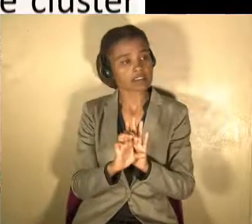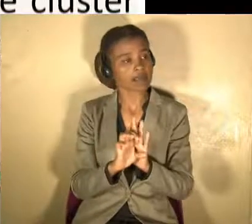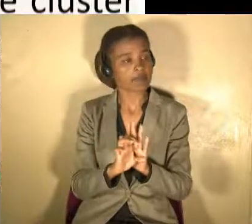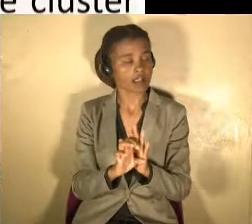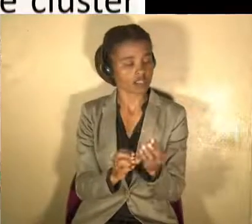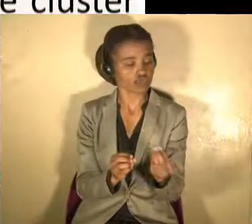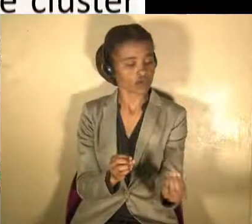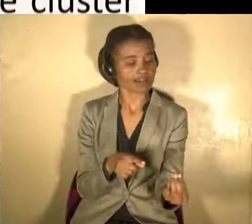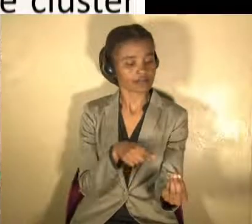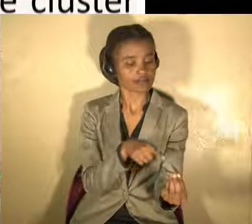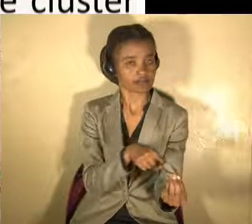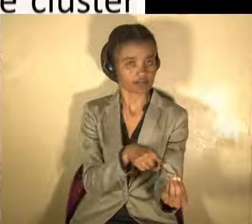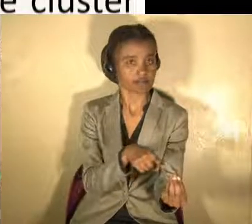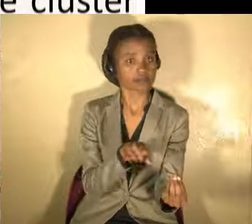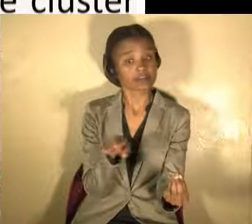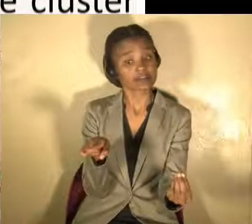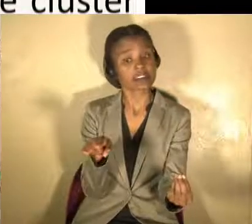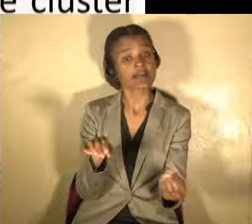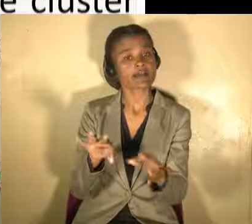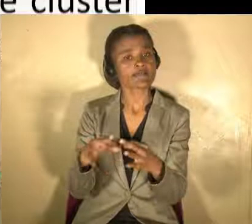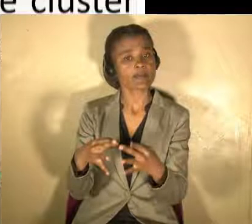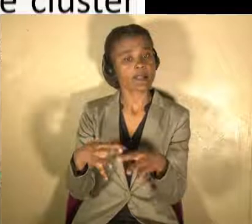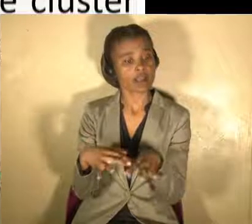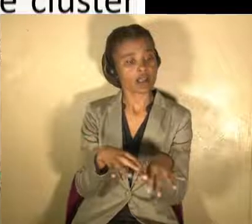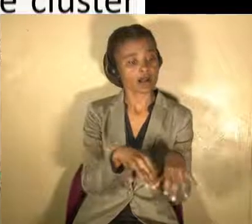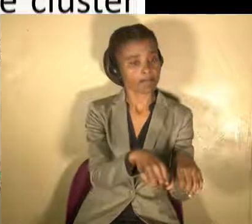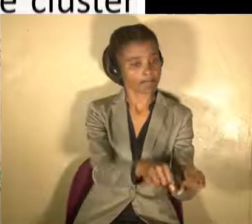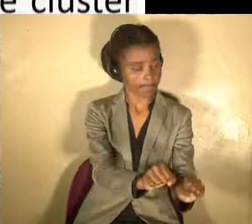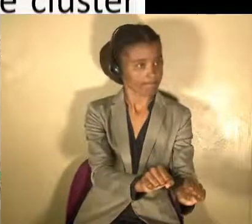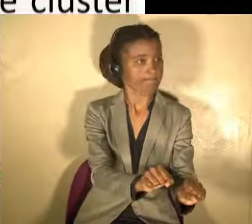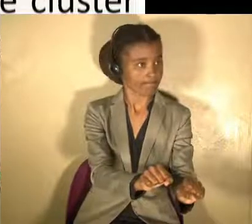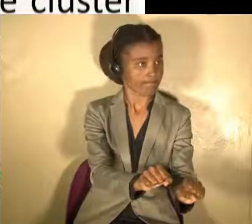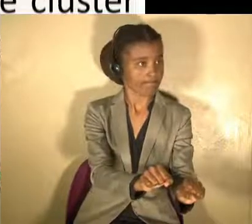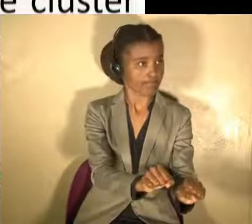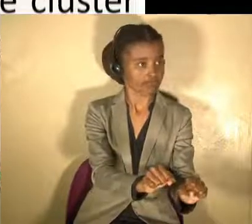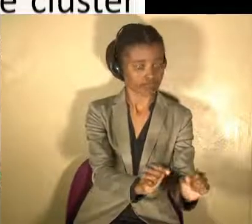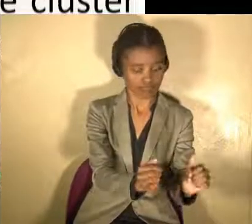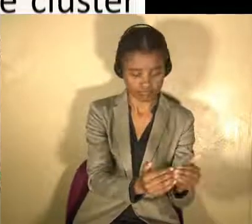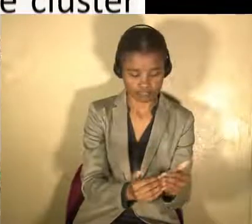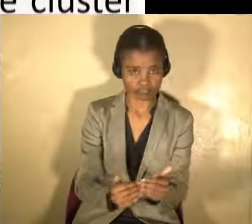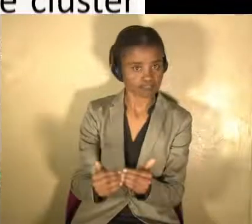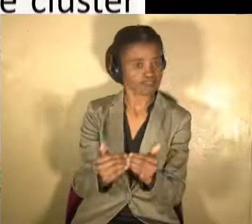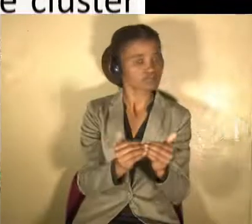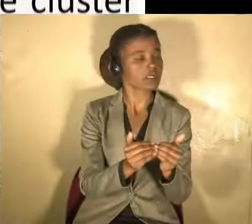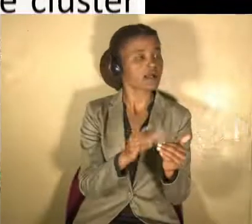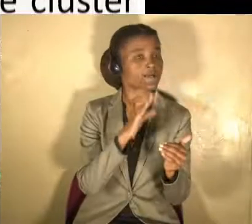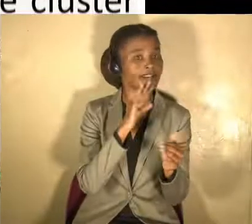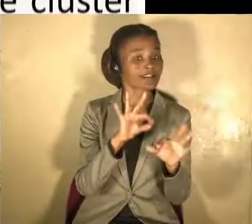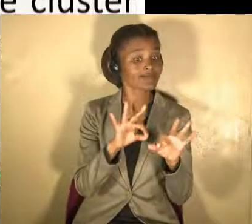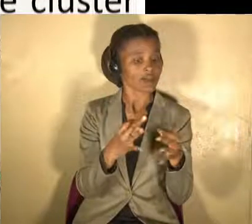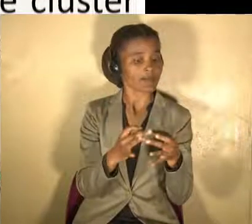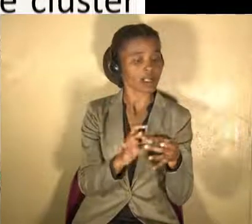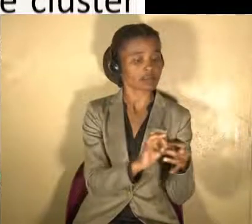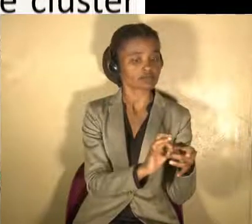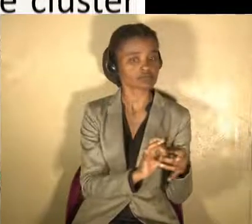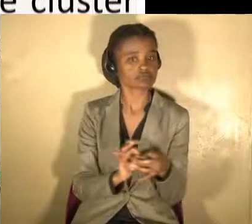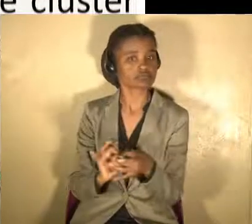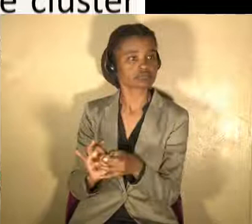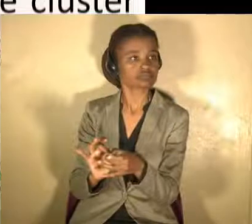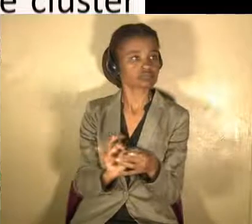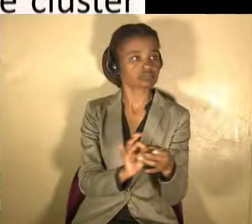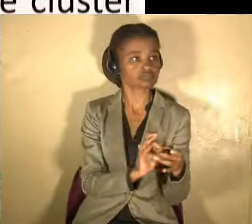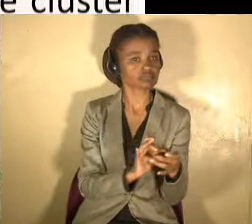an adoptive family, then they would have a long-lasting relationship with that family without any risk